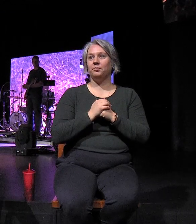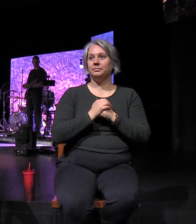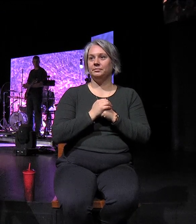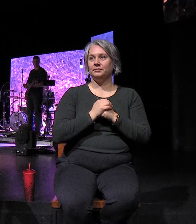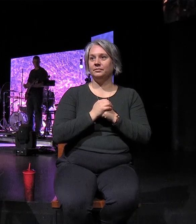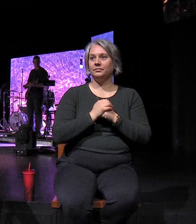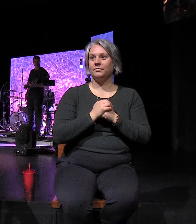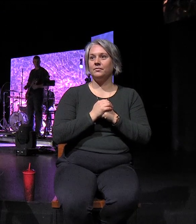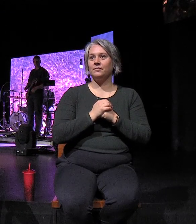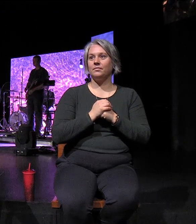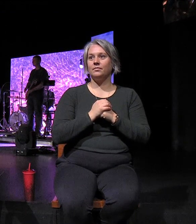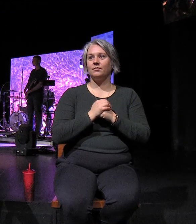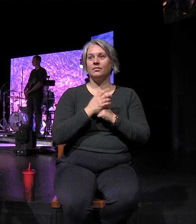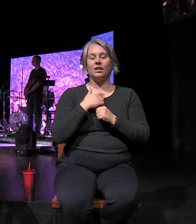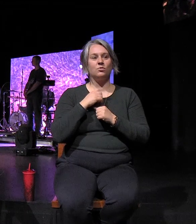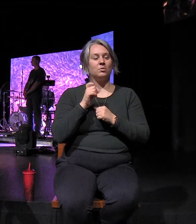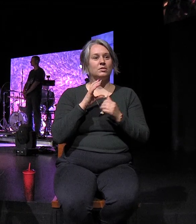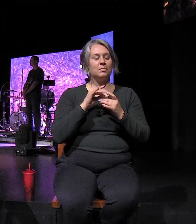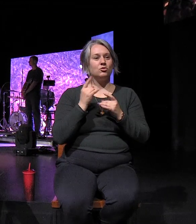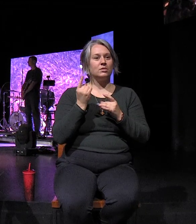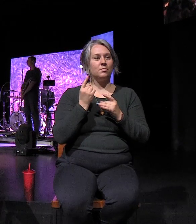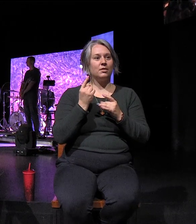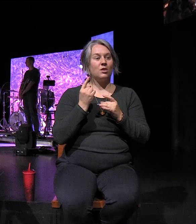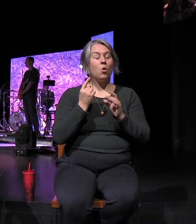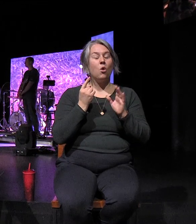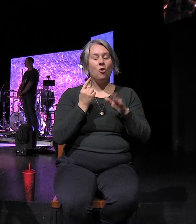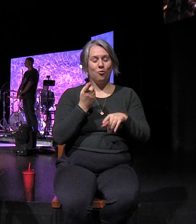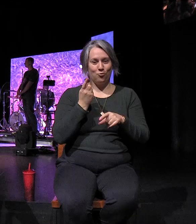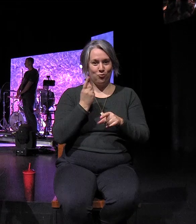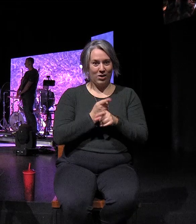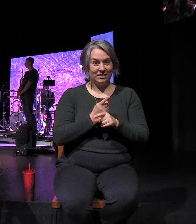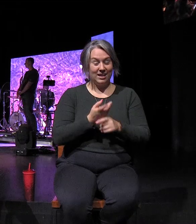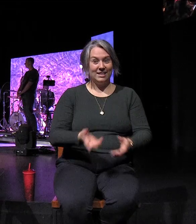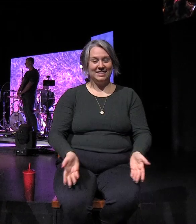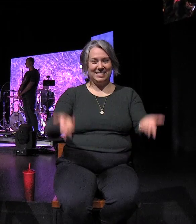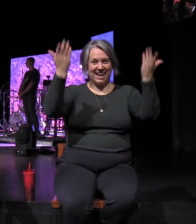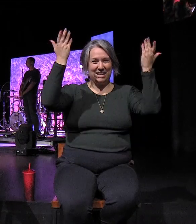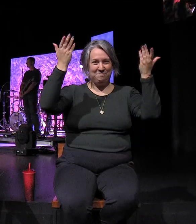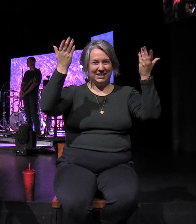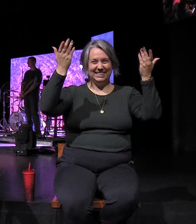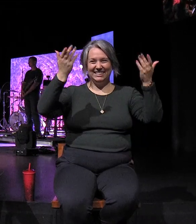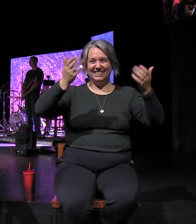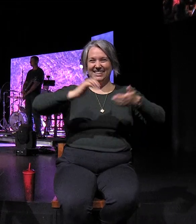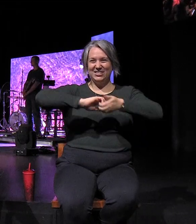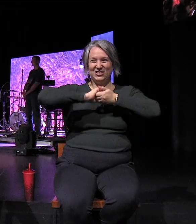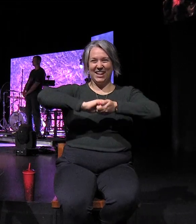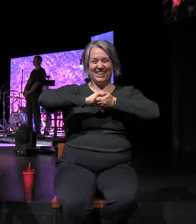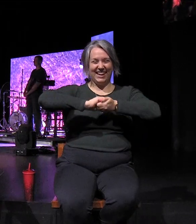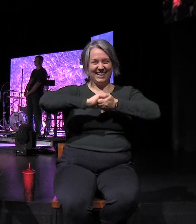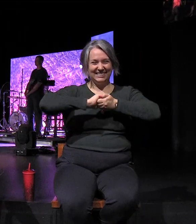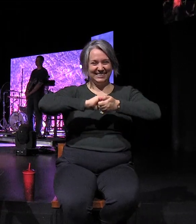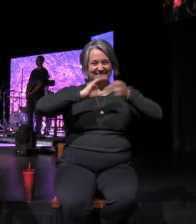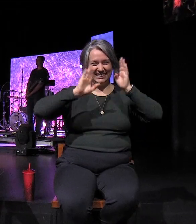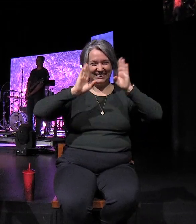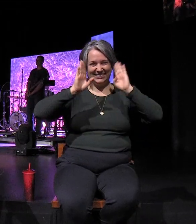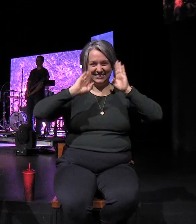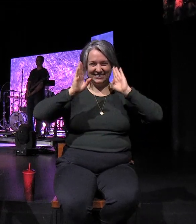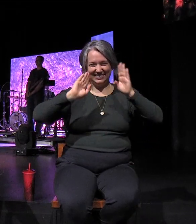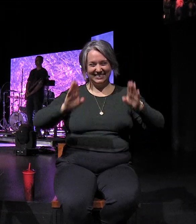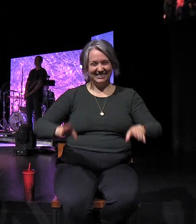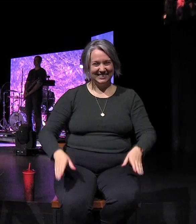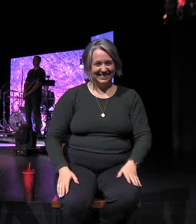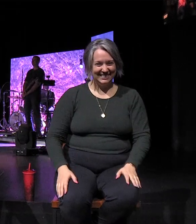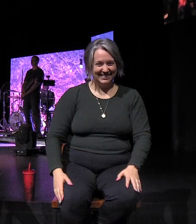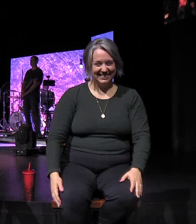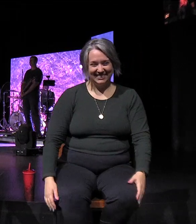Seems like there was something I was supposed to do. Oh yeah, I want you guys to stand up and shake everybody's hand around you that you want to. Say hello, greet